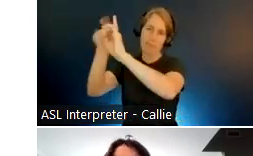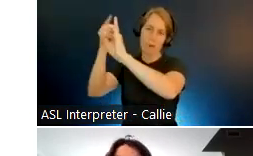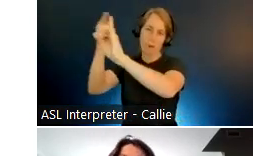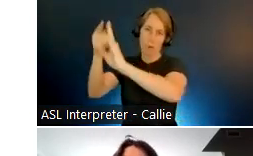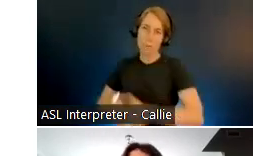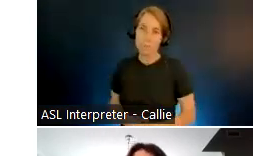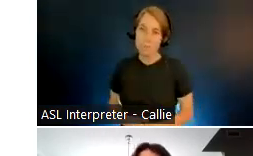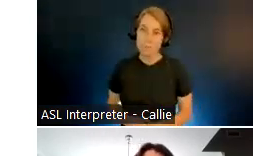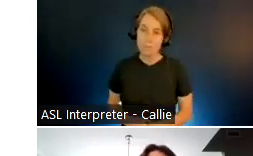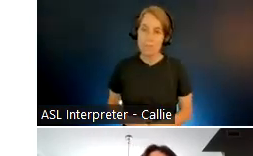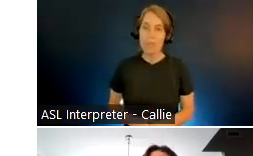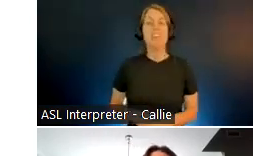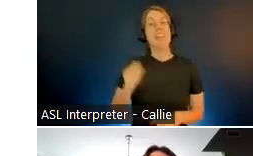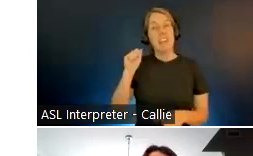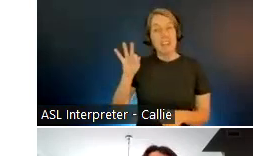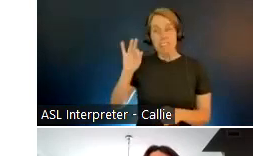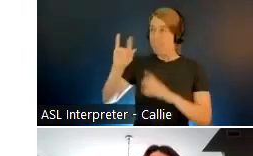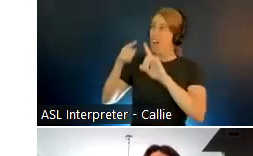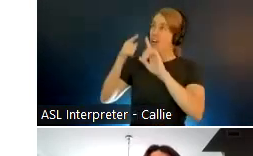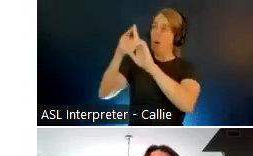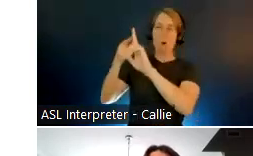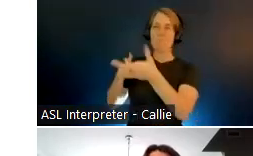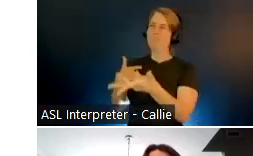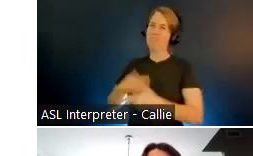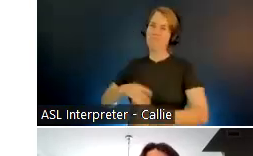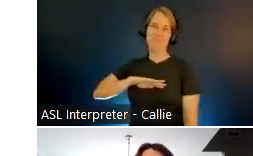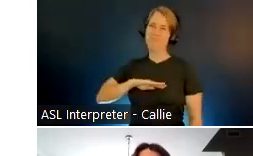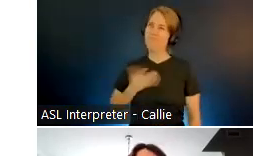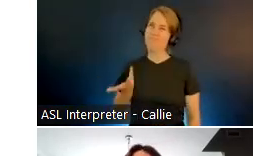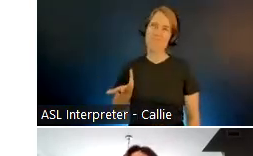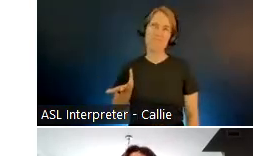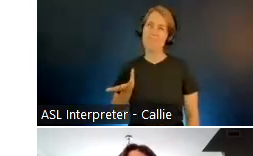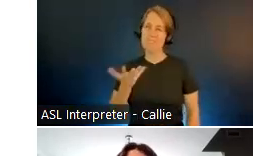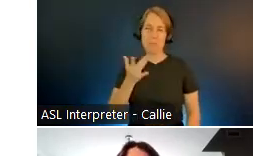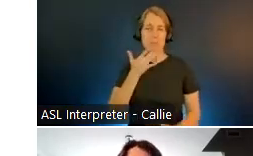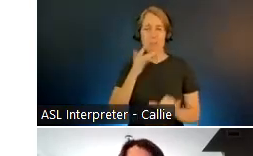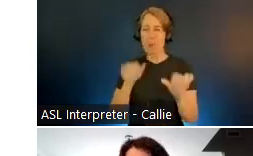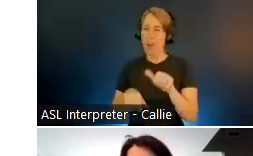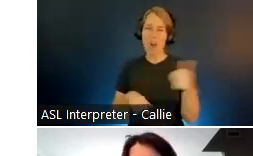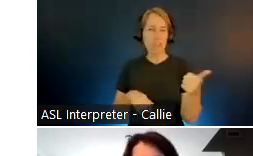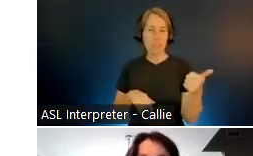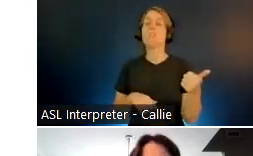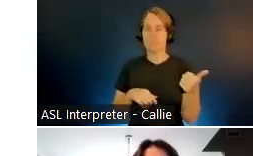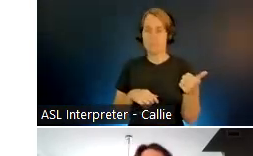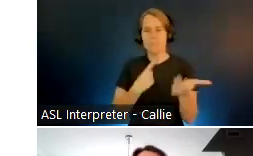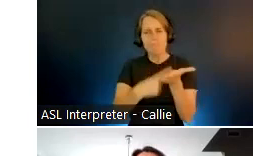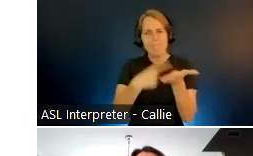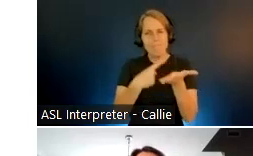And if you're not satisfied with that career goal, if you want to do something else, then it's important that you talk to your VR counselor about that.